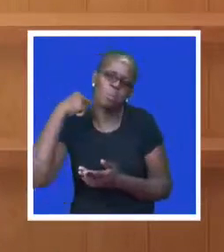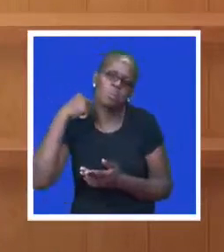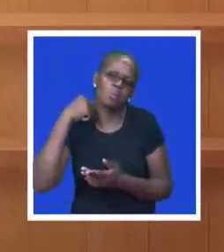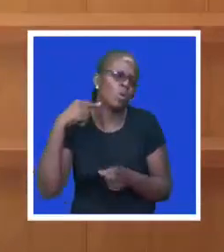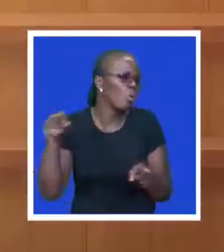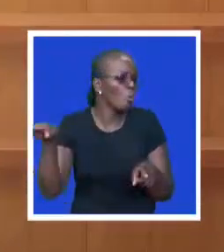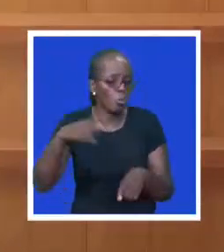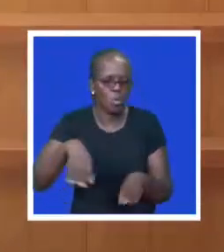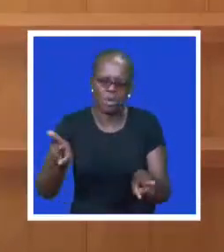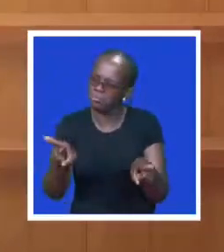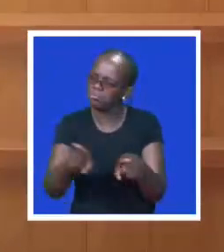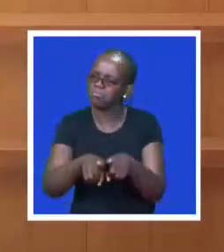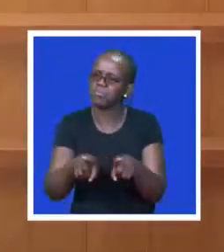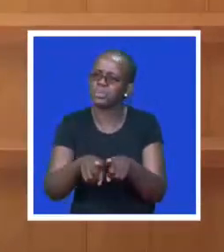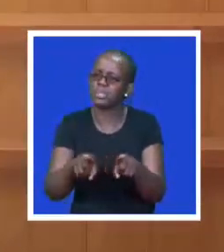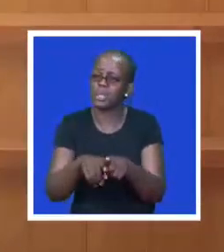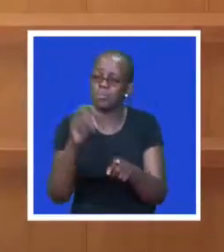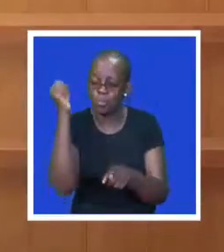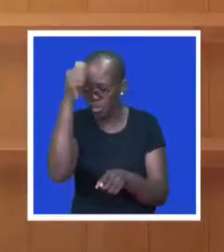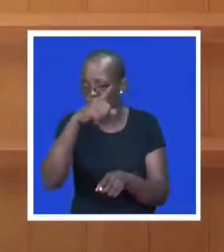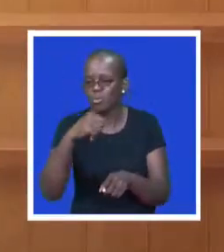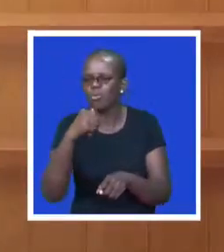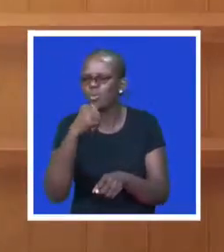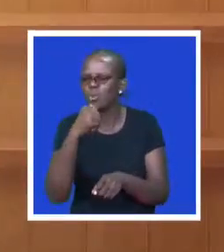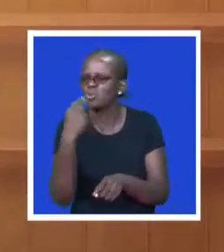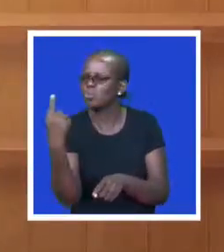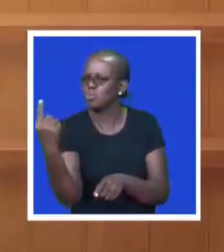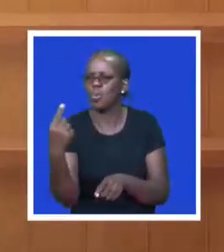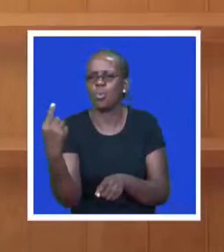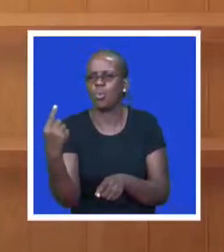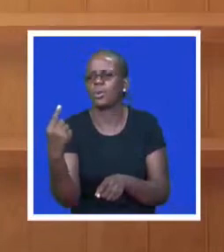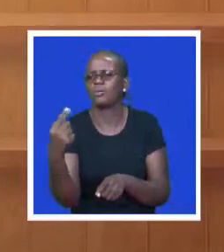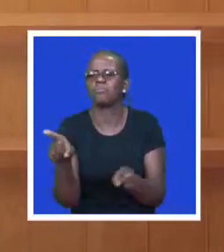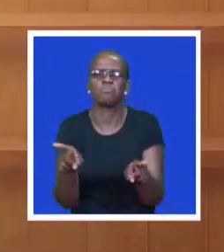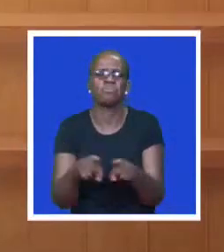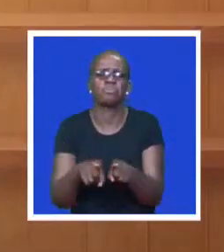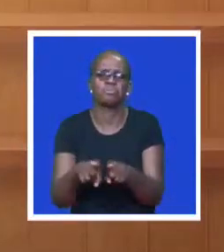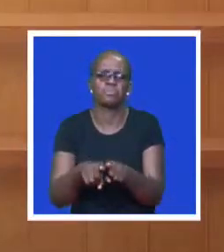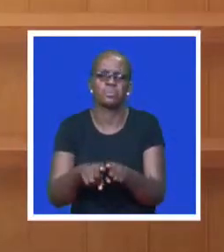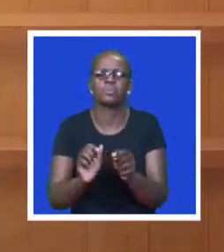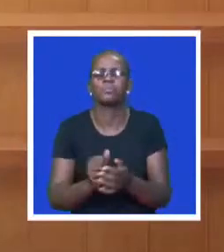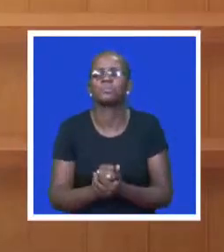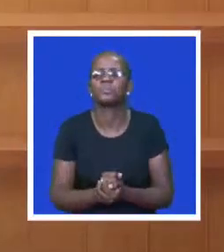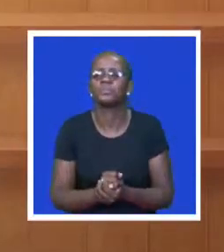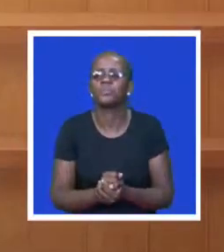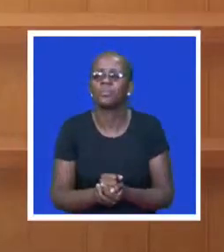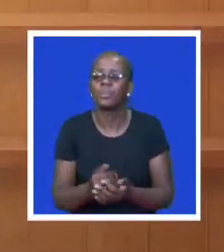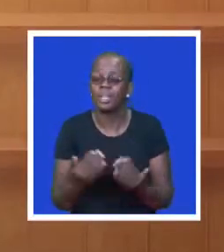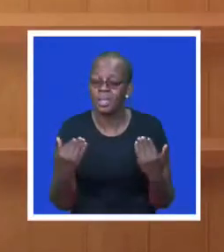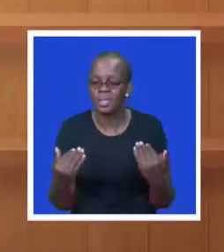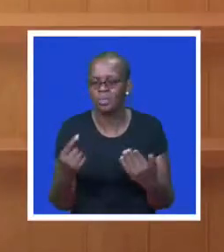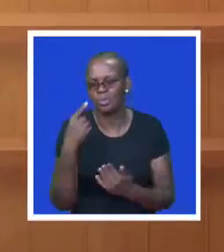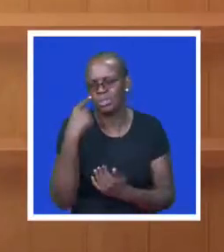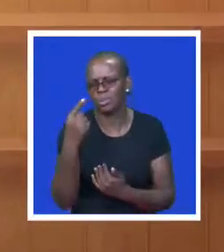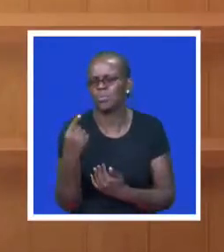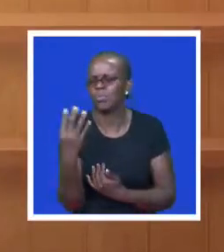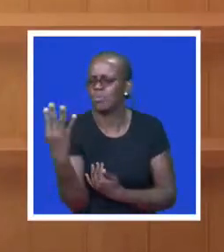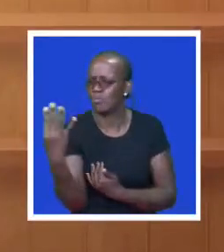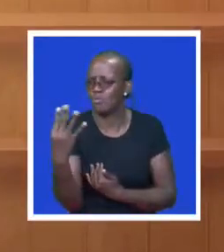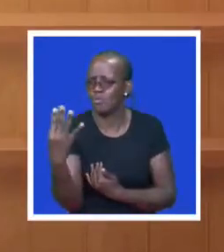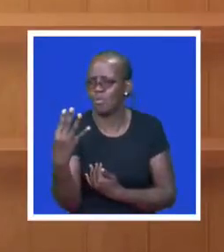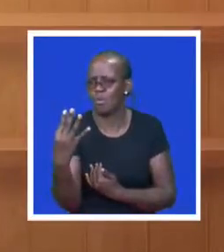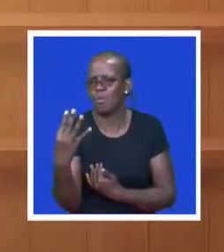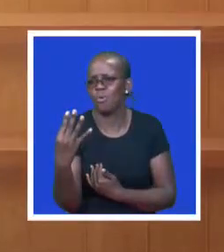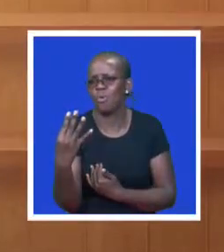both sinners before God, dear Lena. So now, dear Lena, I want us now to look at the 4 types of sins. There are many types of sins, but